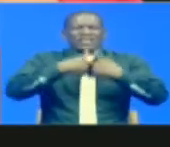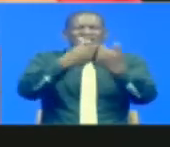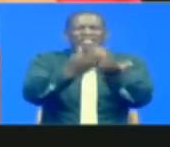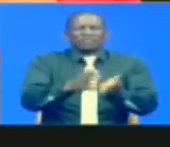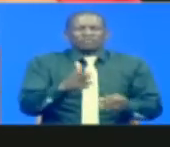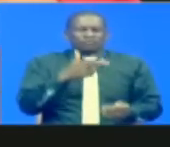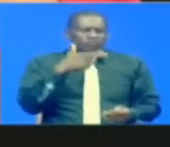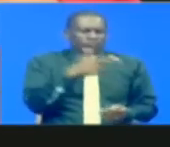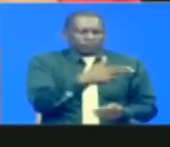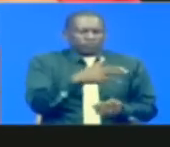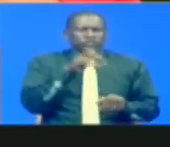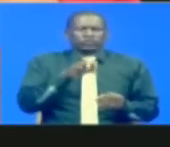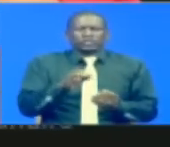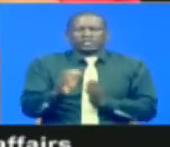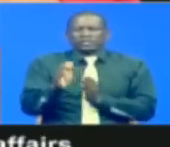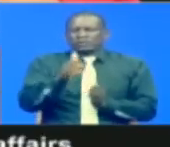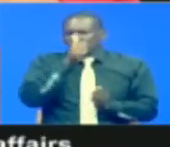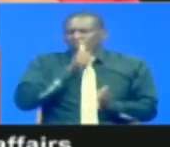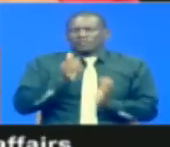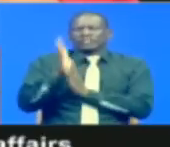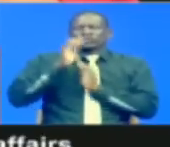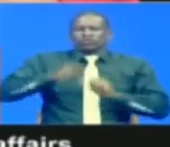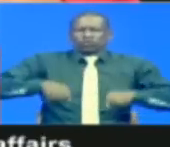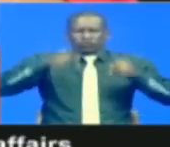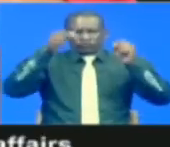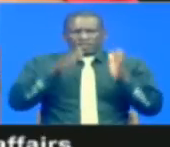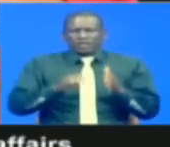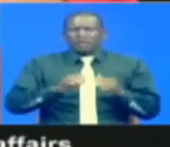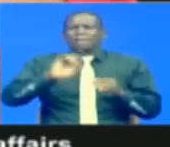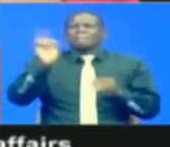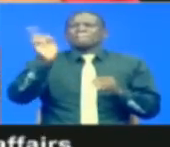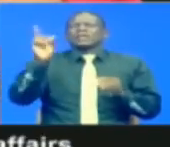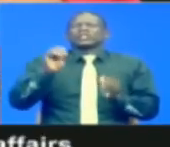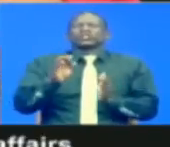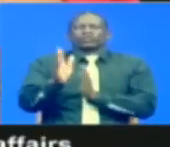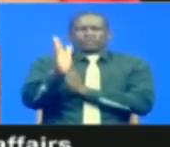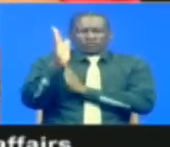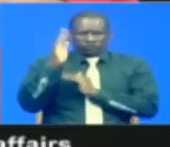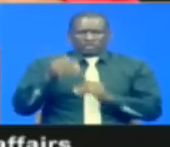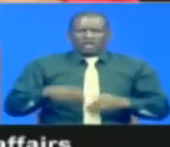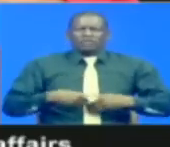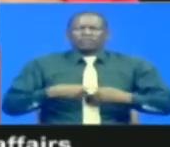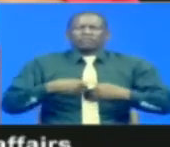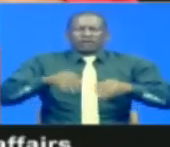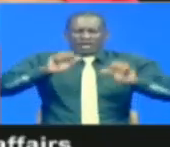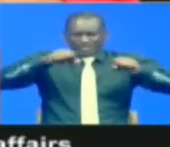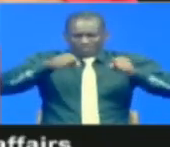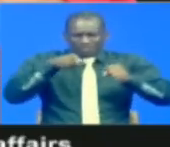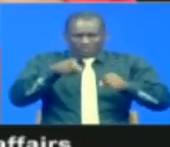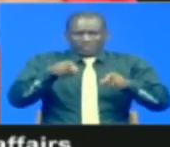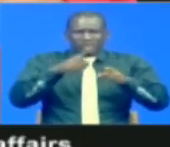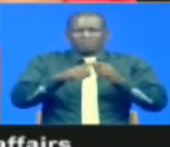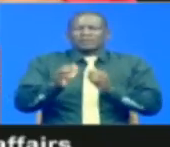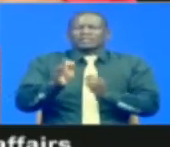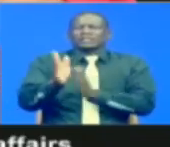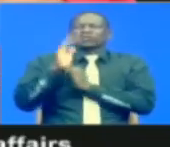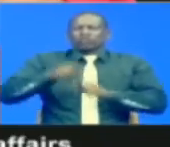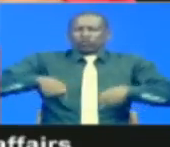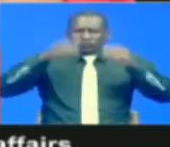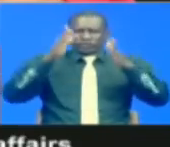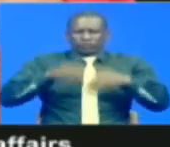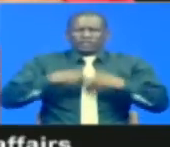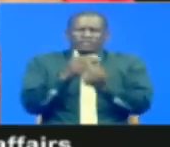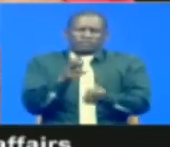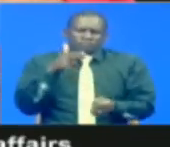weapons. Now, Interior Cabinet Secretary Fred Matiang'i has already given a nod to the same, but guards will only be armed after